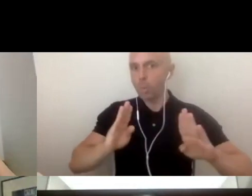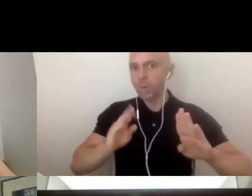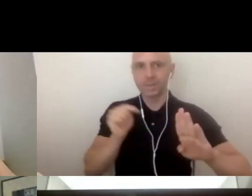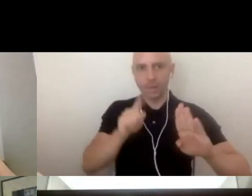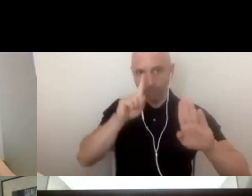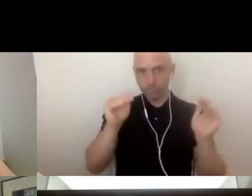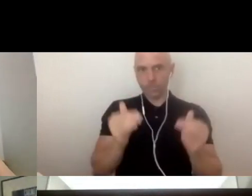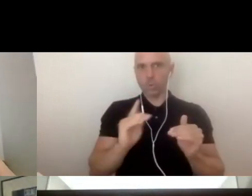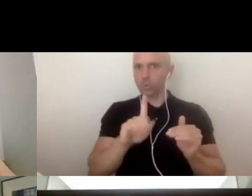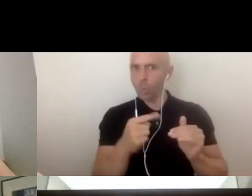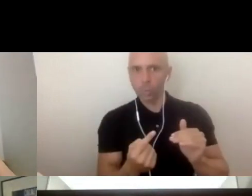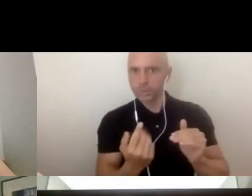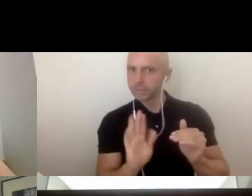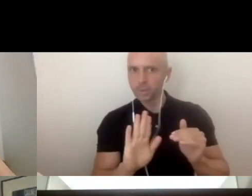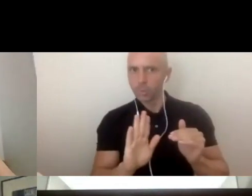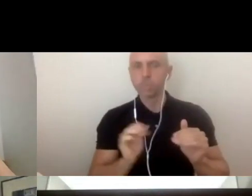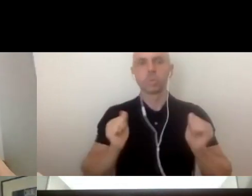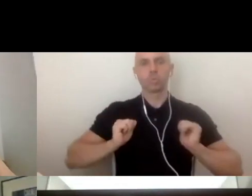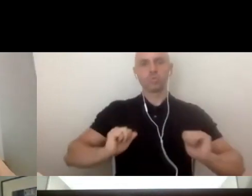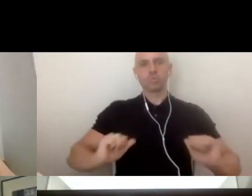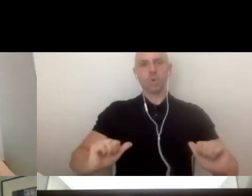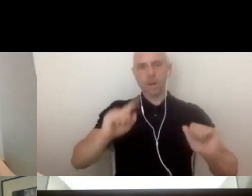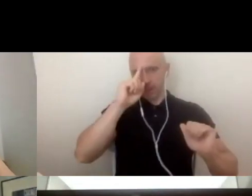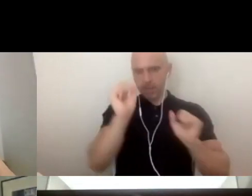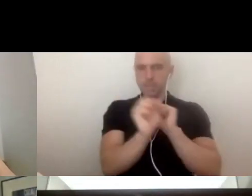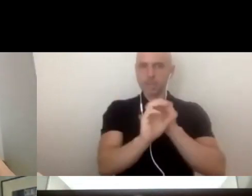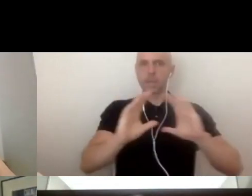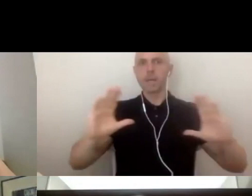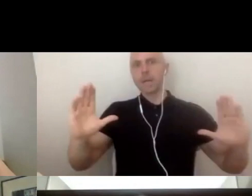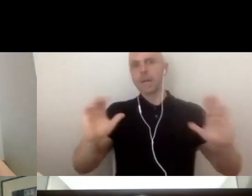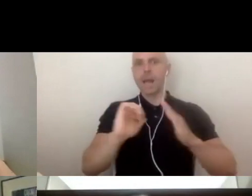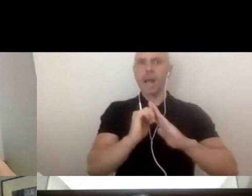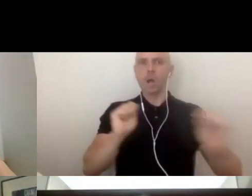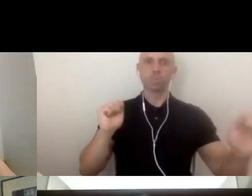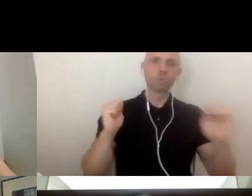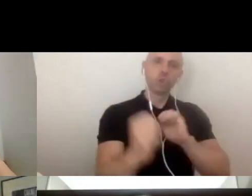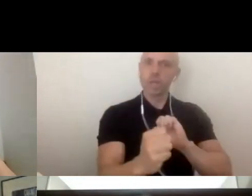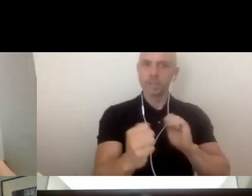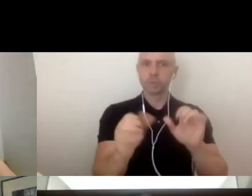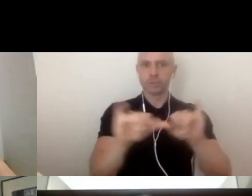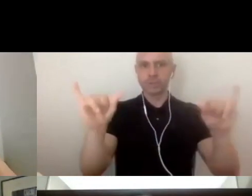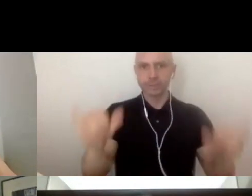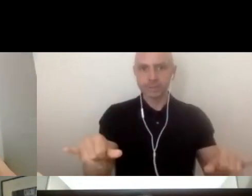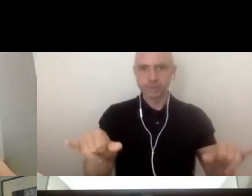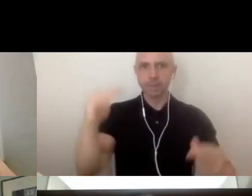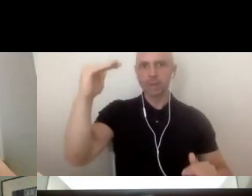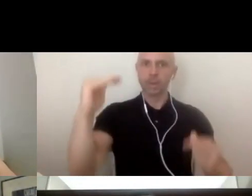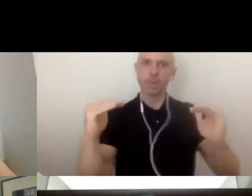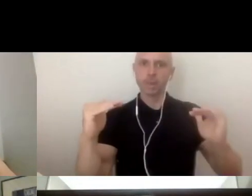operational adjustment can be used to make our sector more equitable and accessible for your audiences and employees